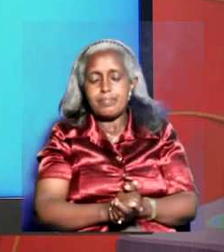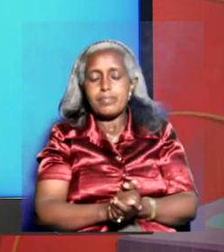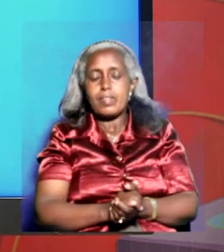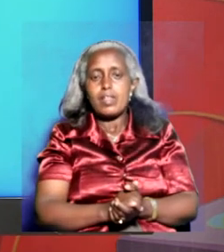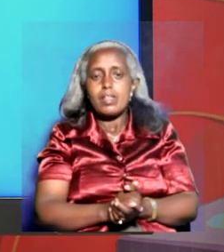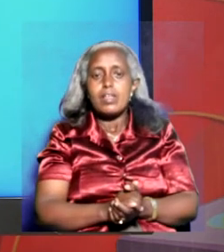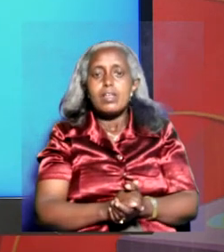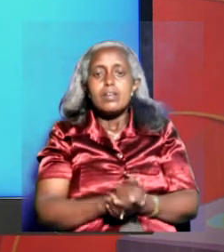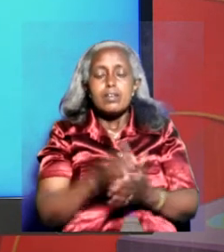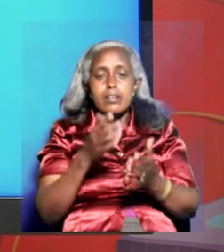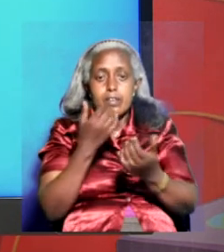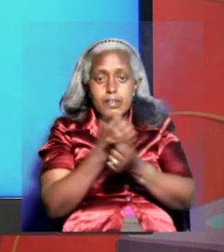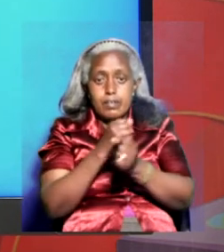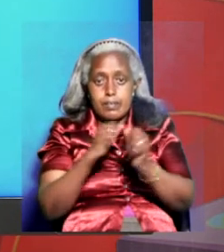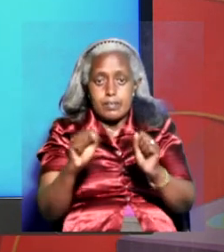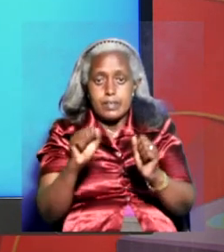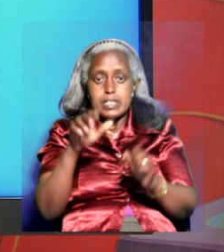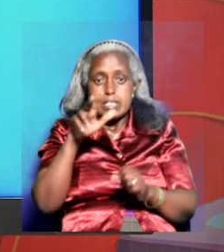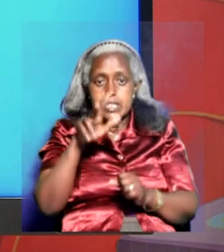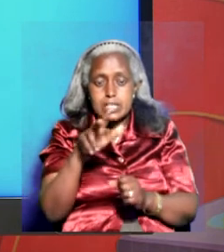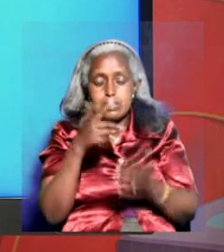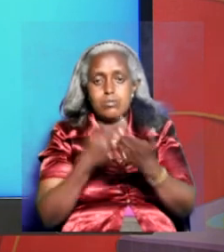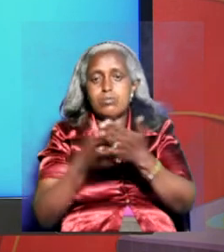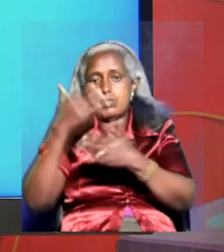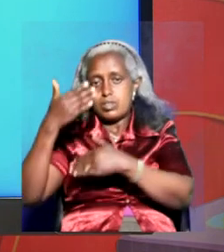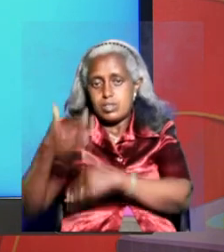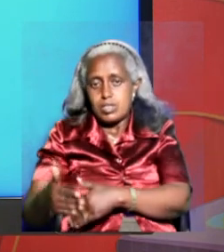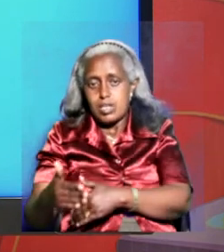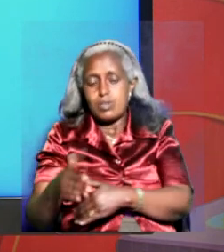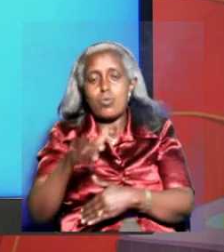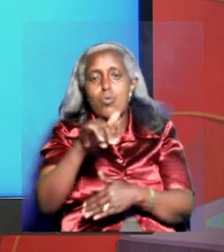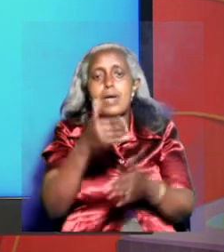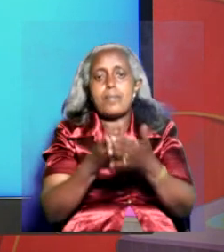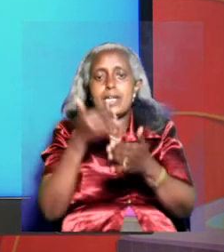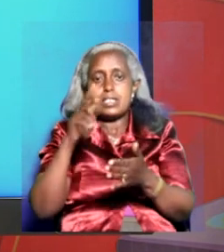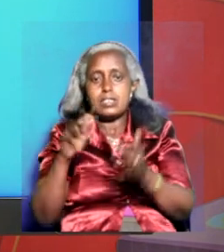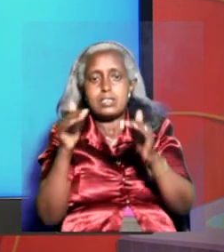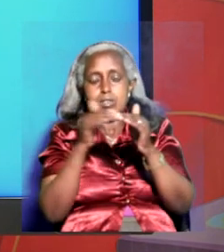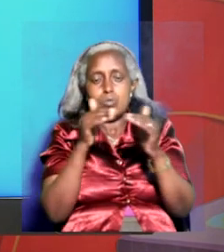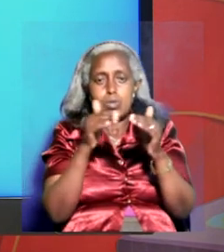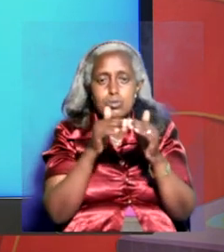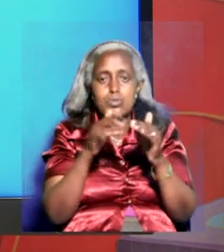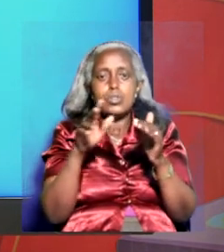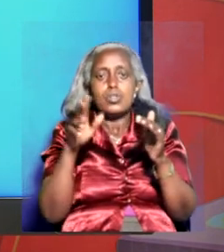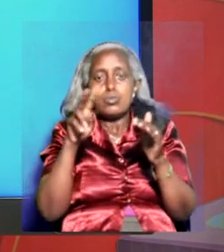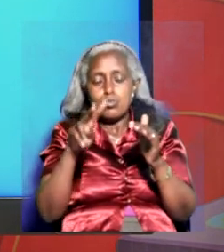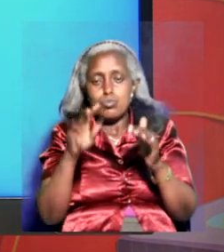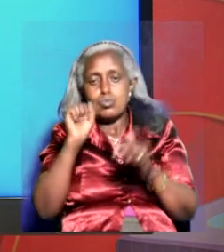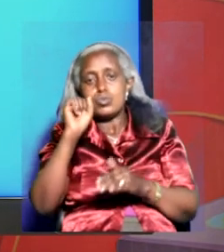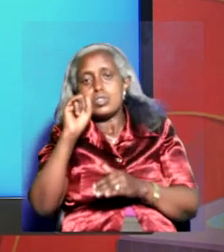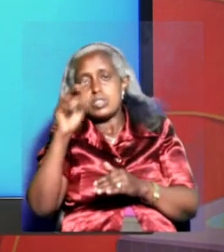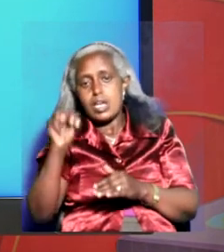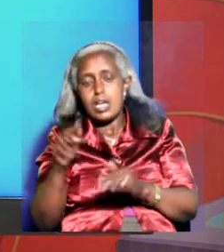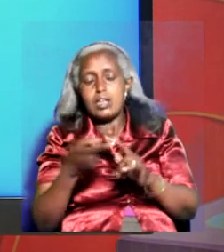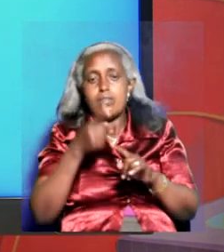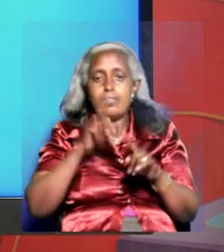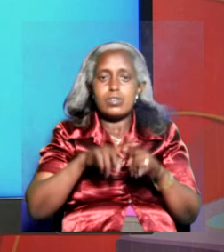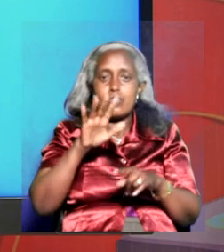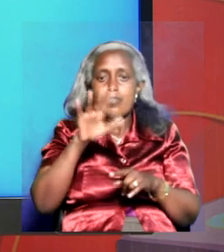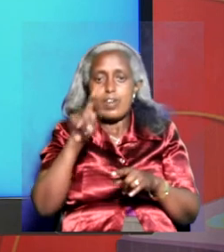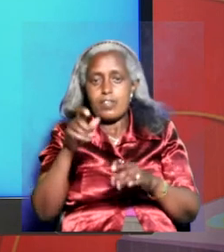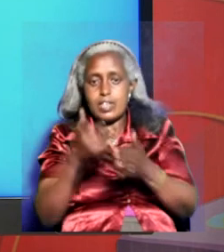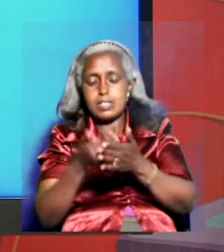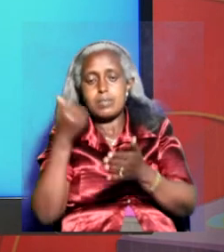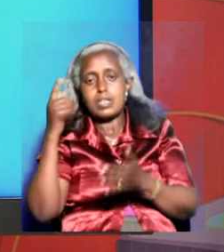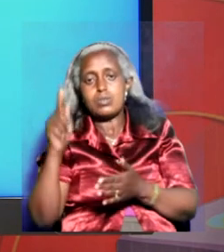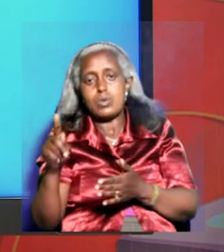So to solve this, first take this 3 to this side. You have y minus 3 is equal to 2 sine inverse of 5x